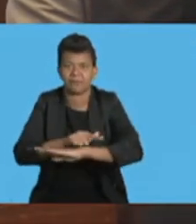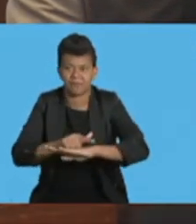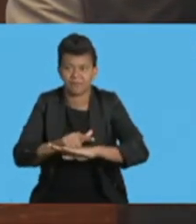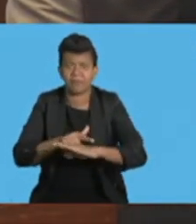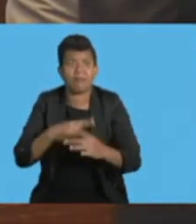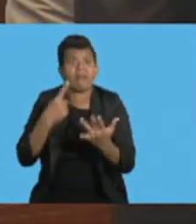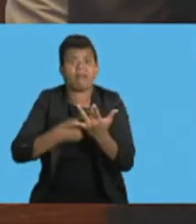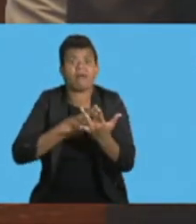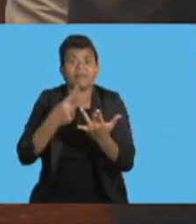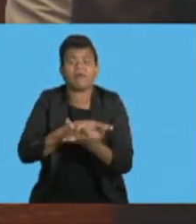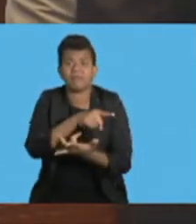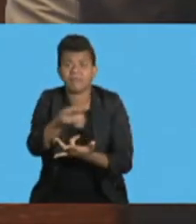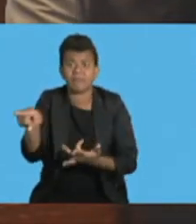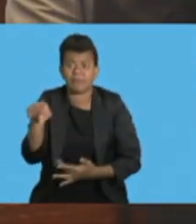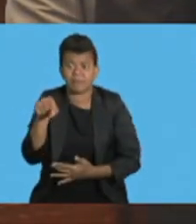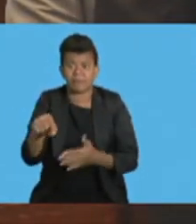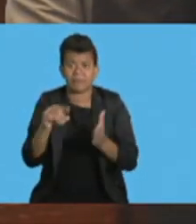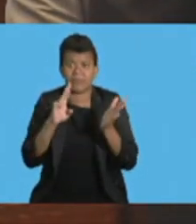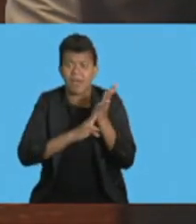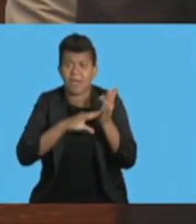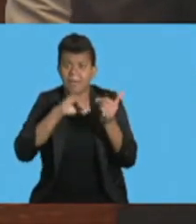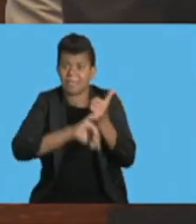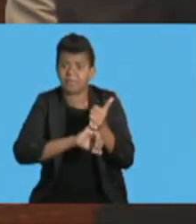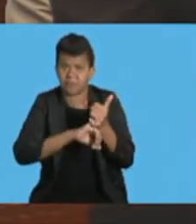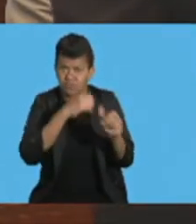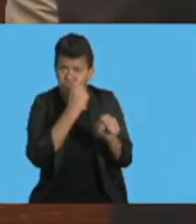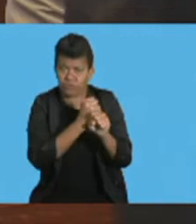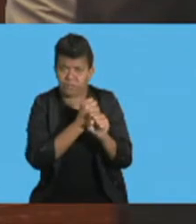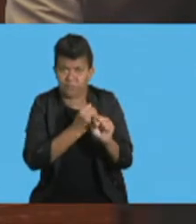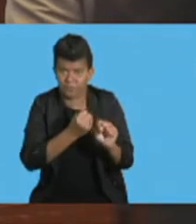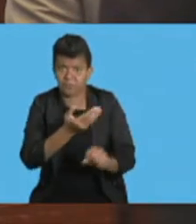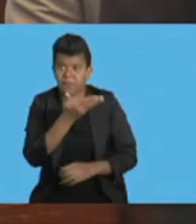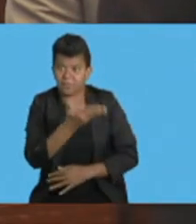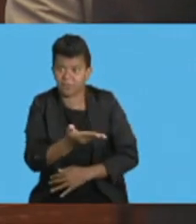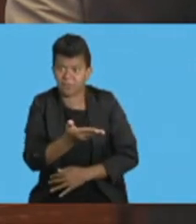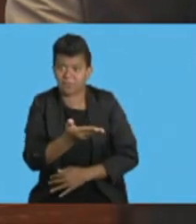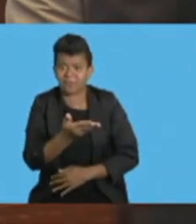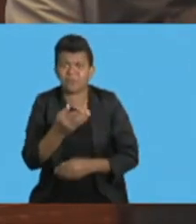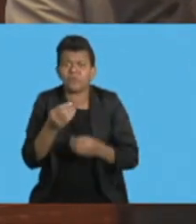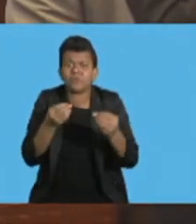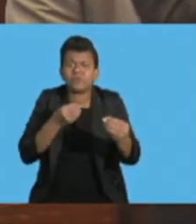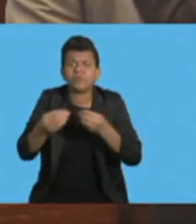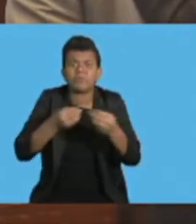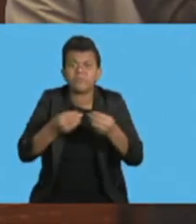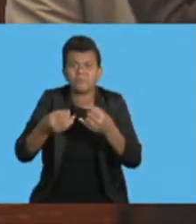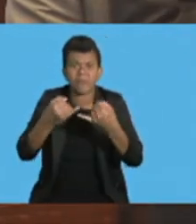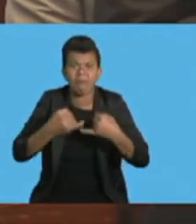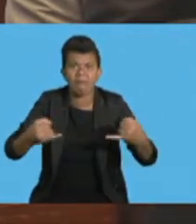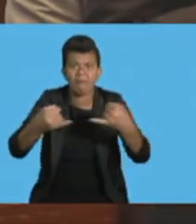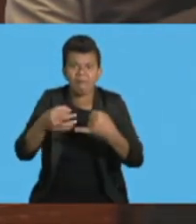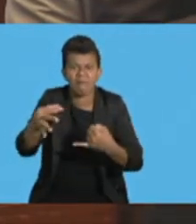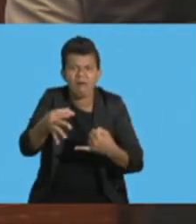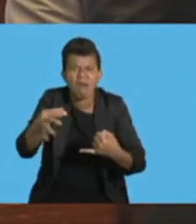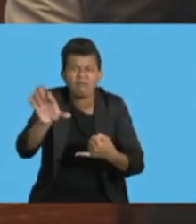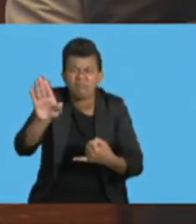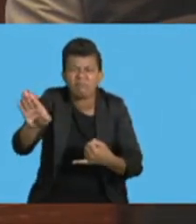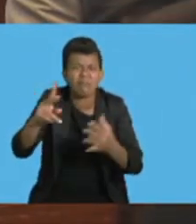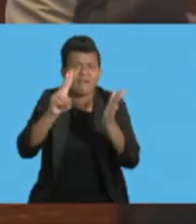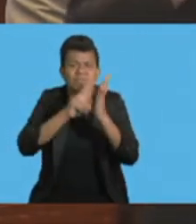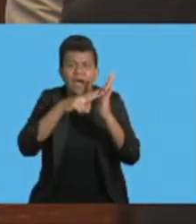Honourable Speaker. The MSG, the Melanesian Spearhead Group, where the Solomon Islands, Vanuatu, and Papua New Guinea were